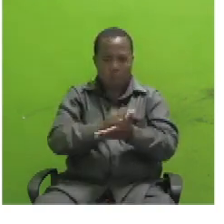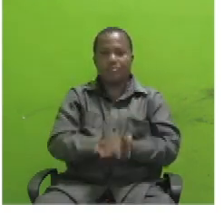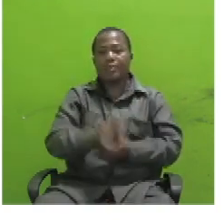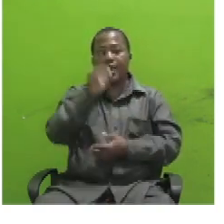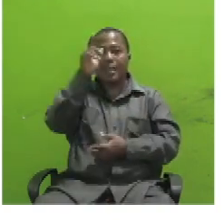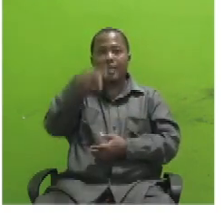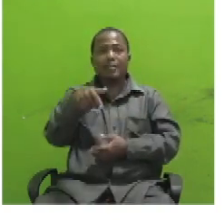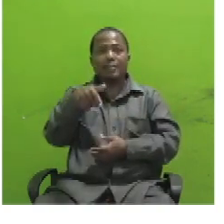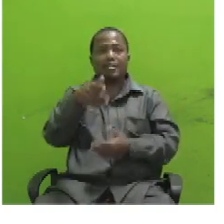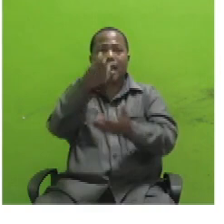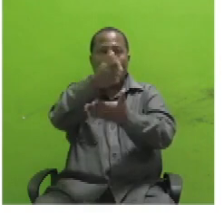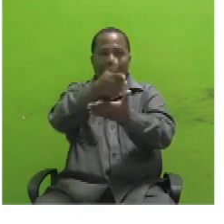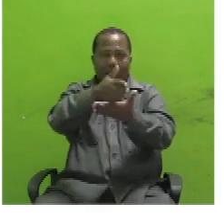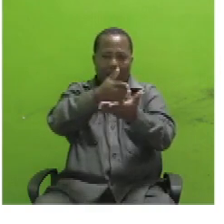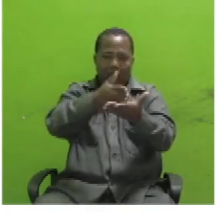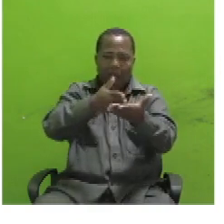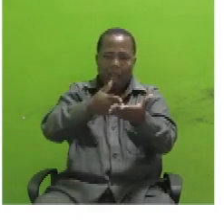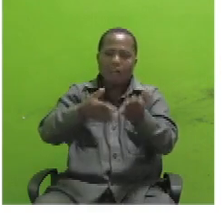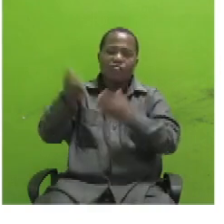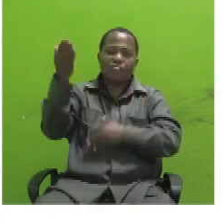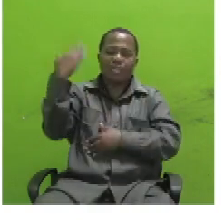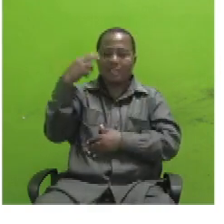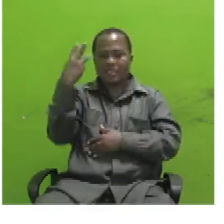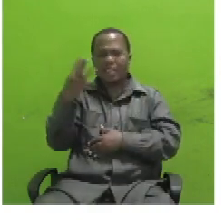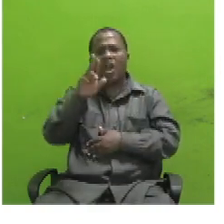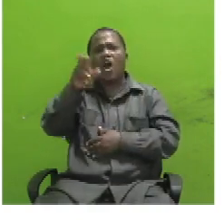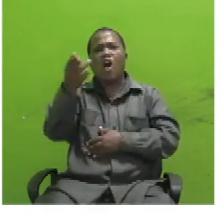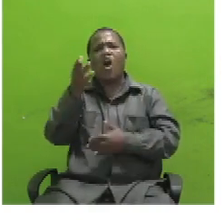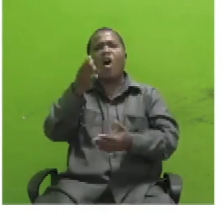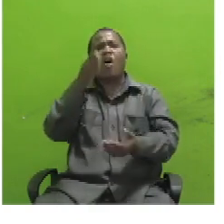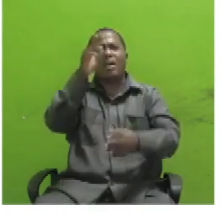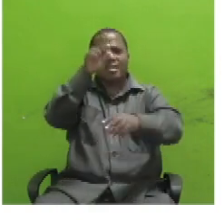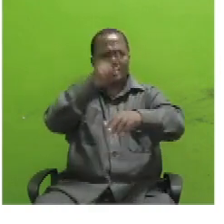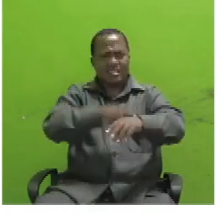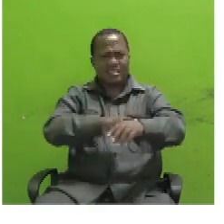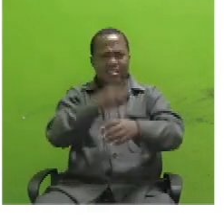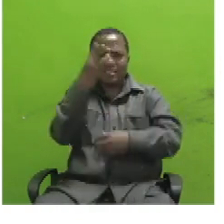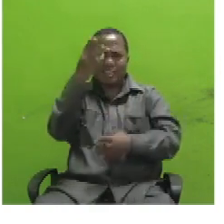is 3:30, or it is 3:00. Choose only one.